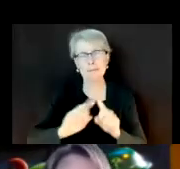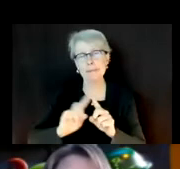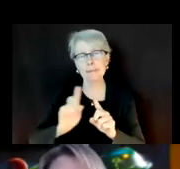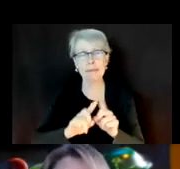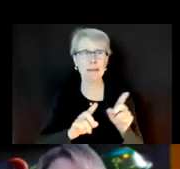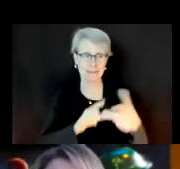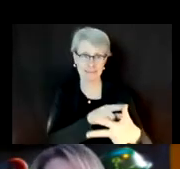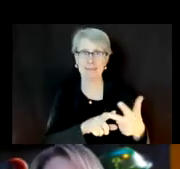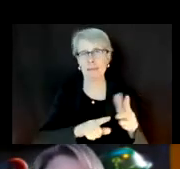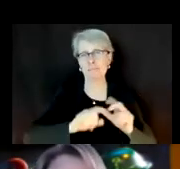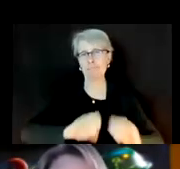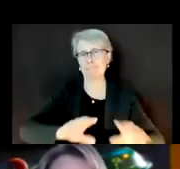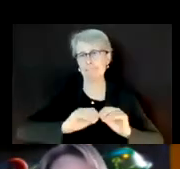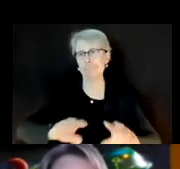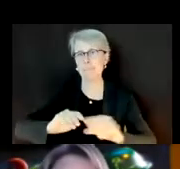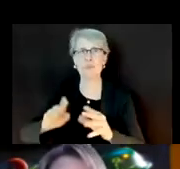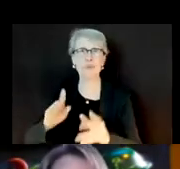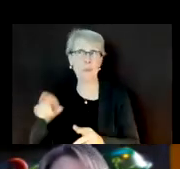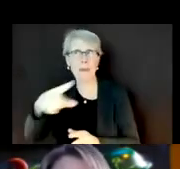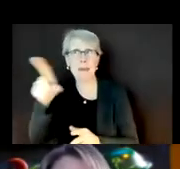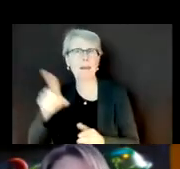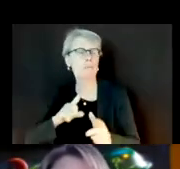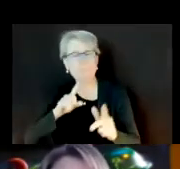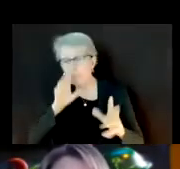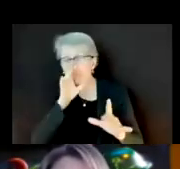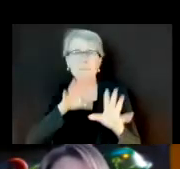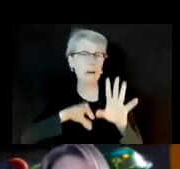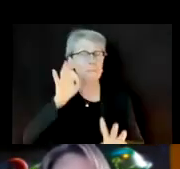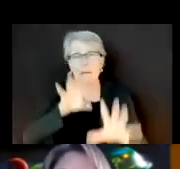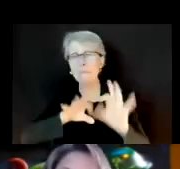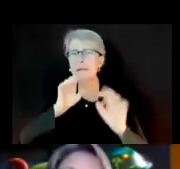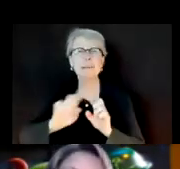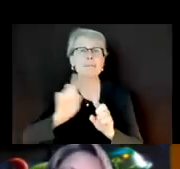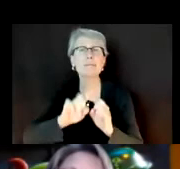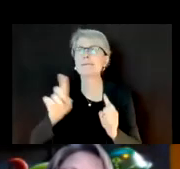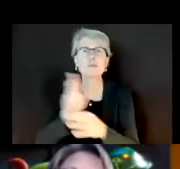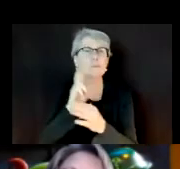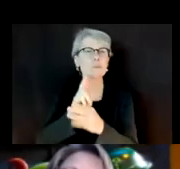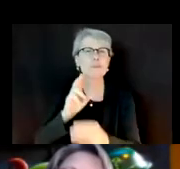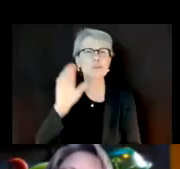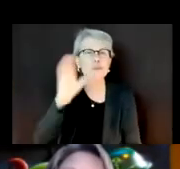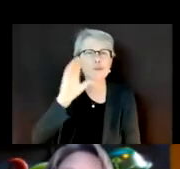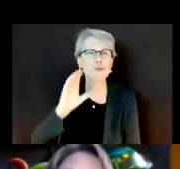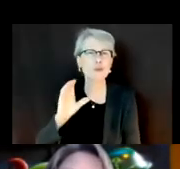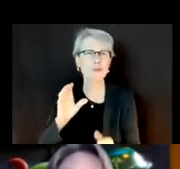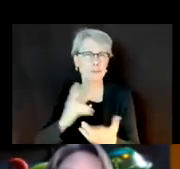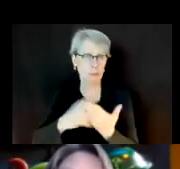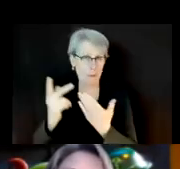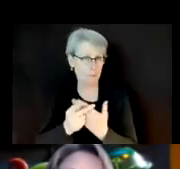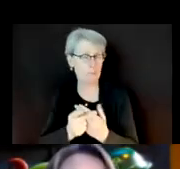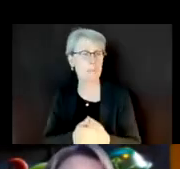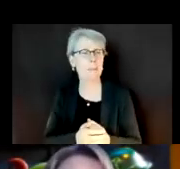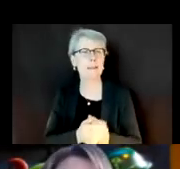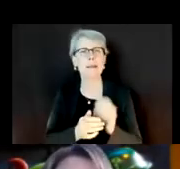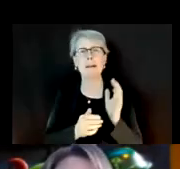be findable by a whole bunch of different variety of search engines. I could also just